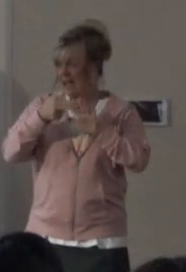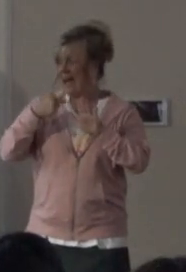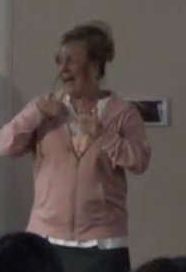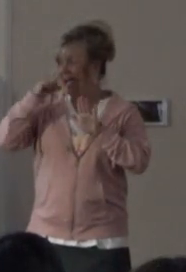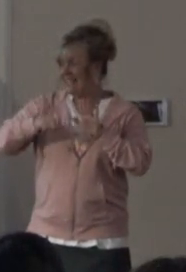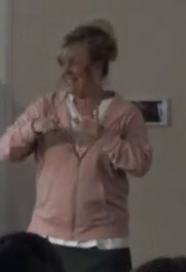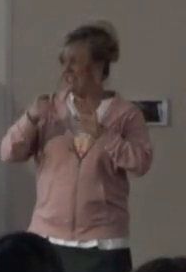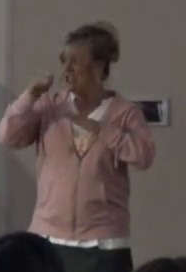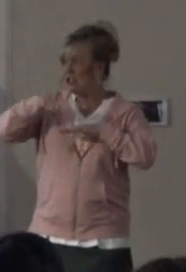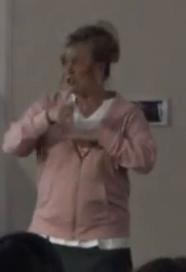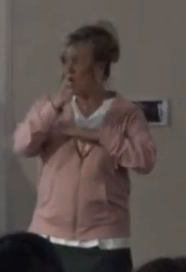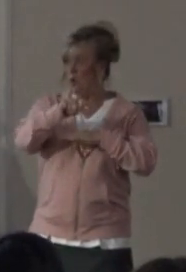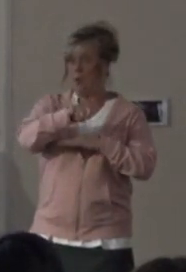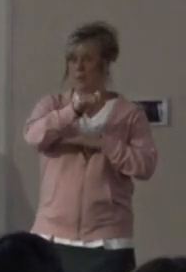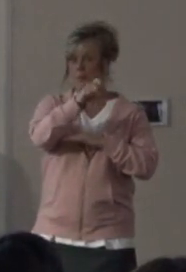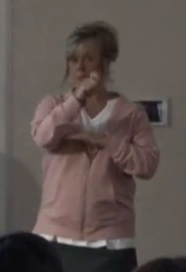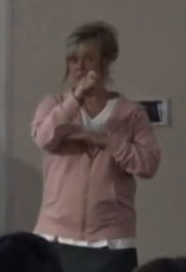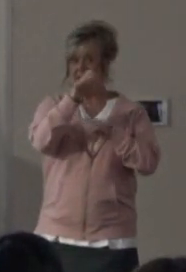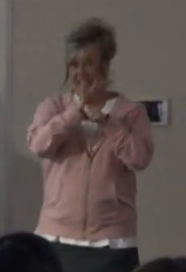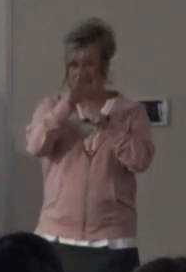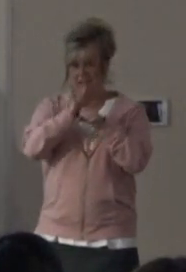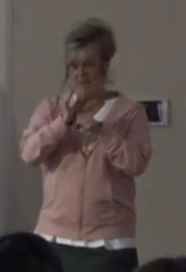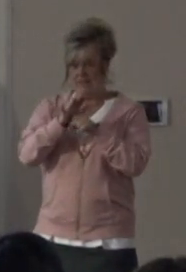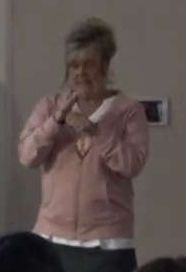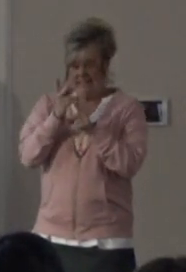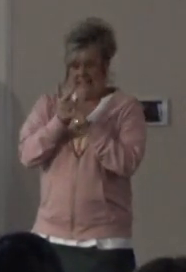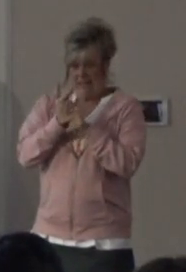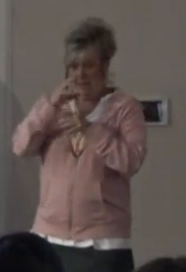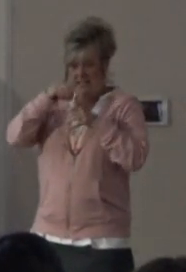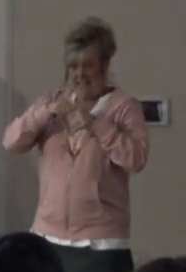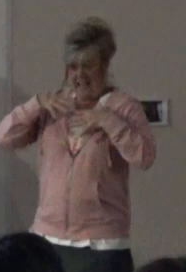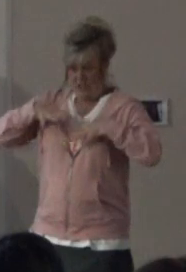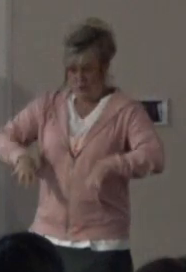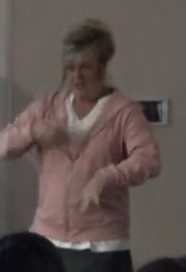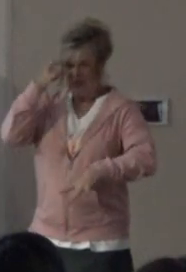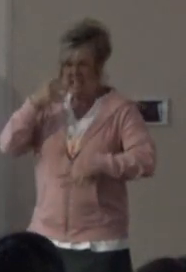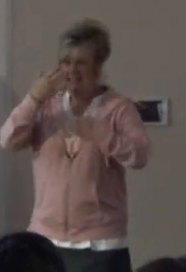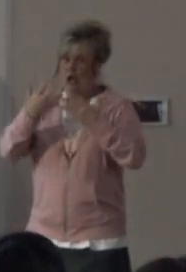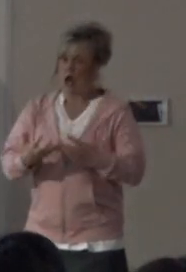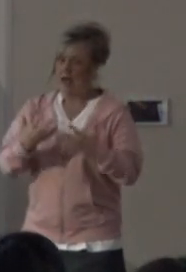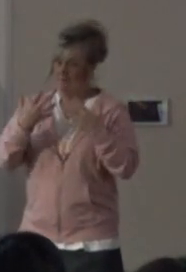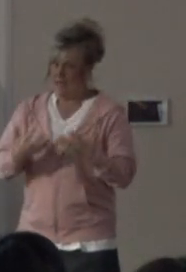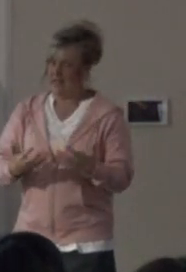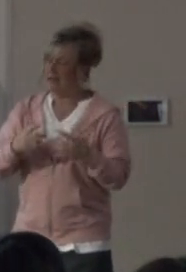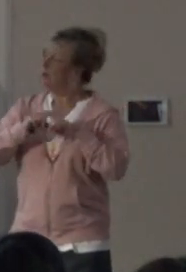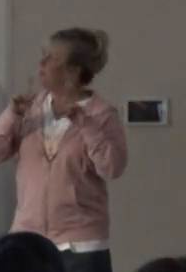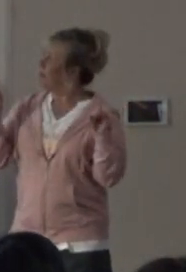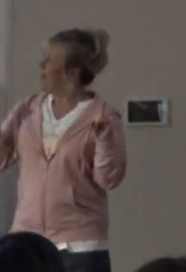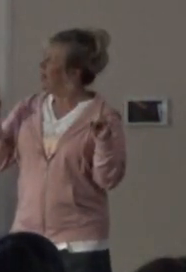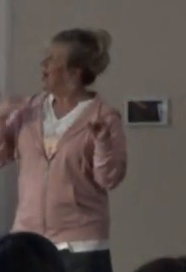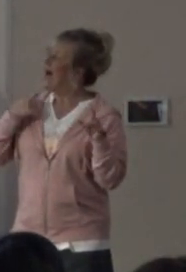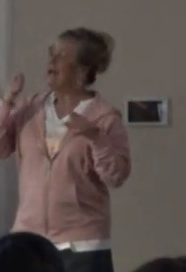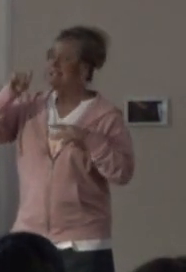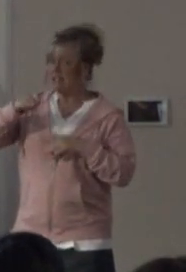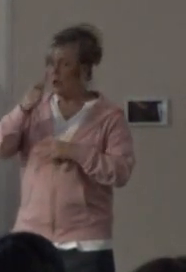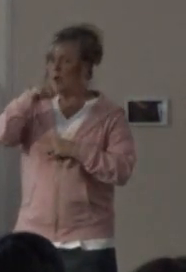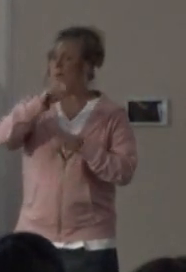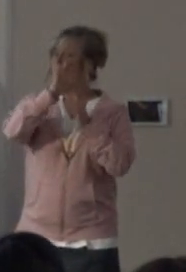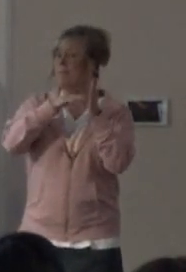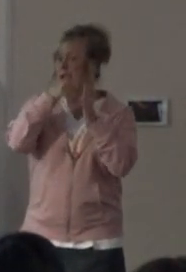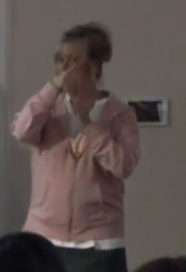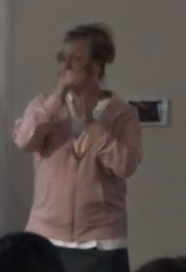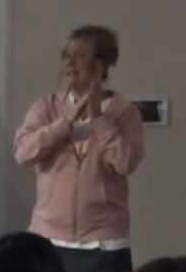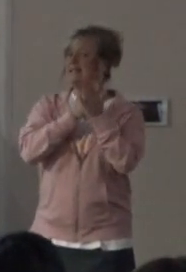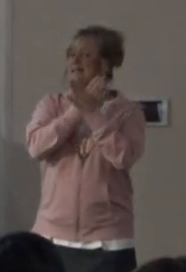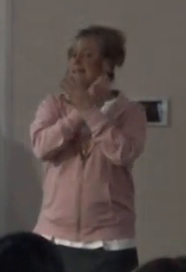them in enough that they would like hold up with the dress because they're all so heavy. But I sewed them in, I painted the